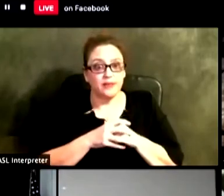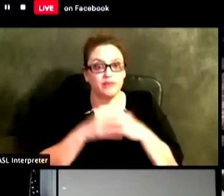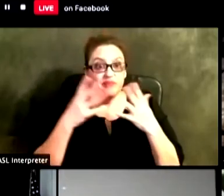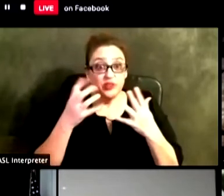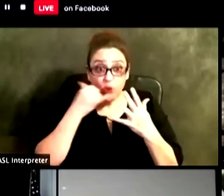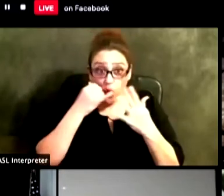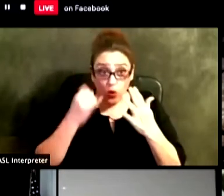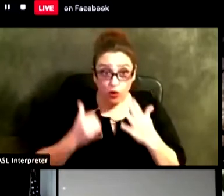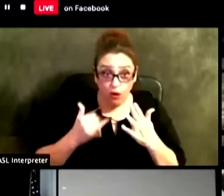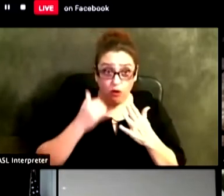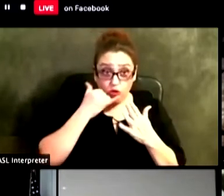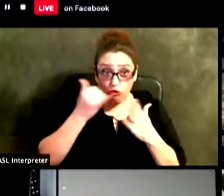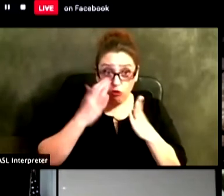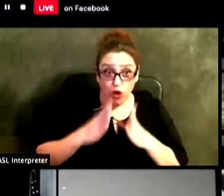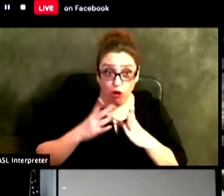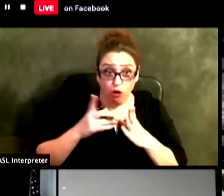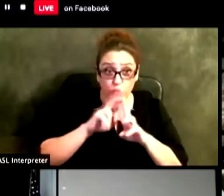you're there, please go ahead.